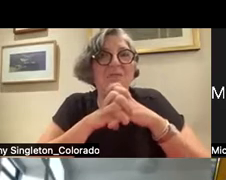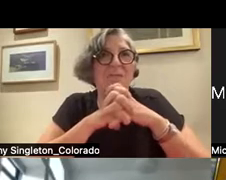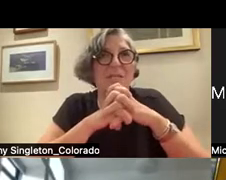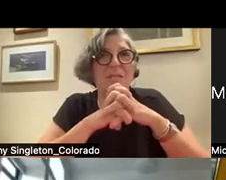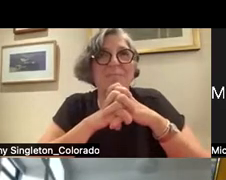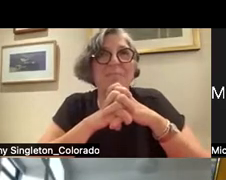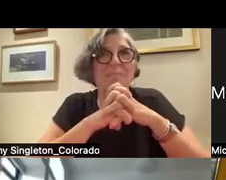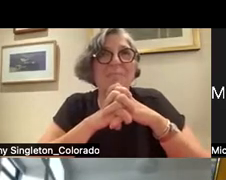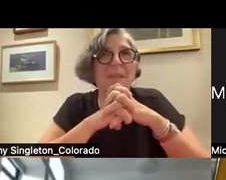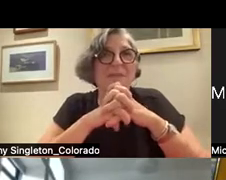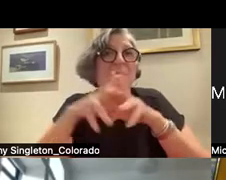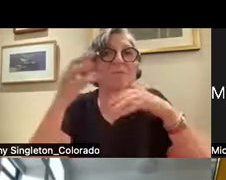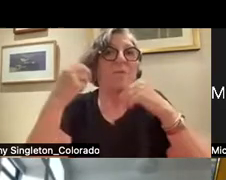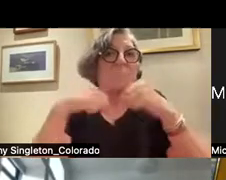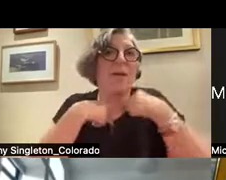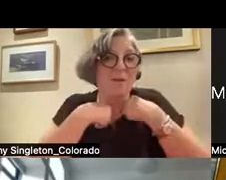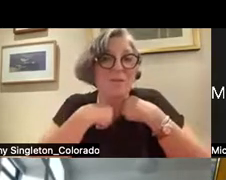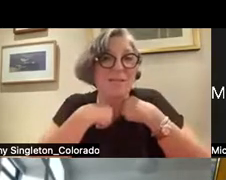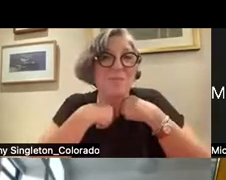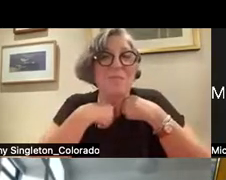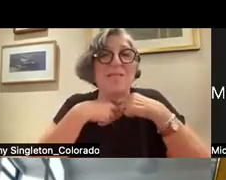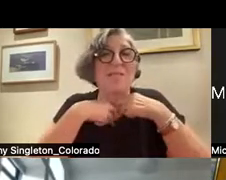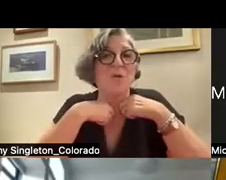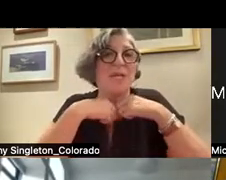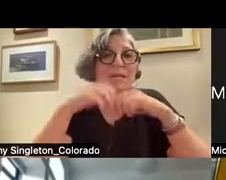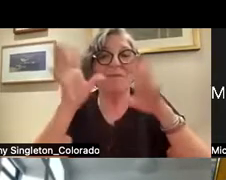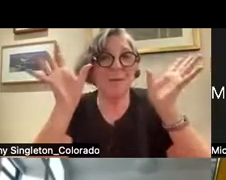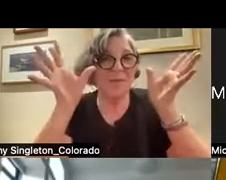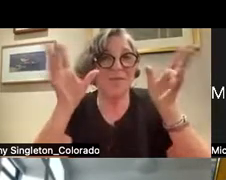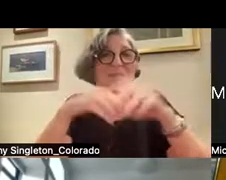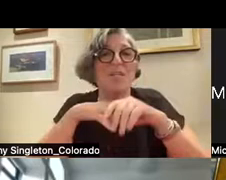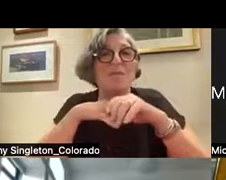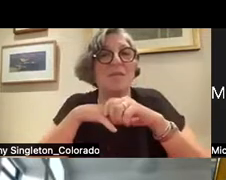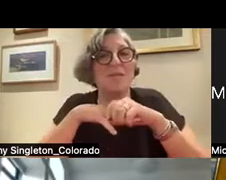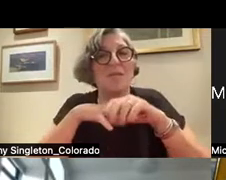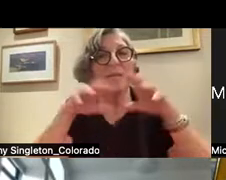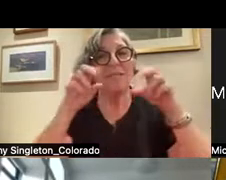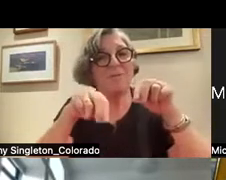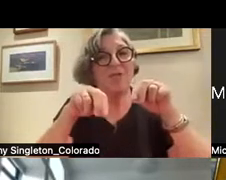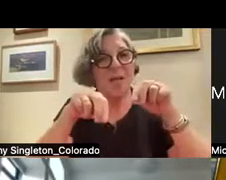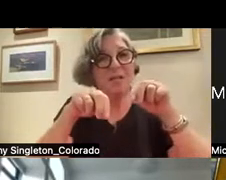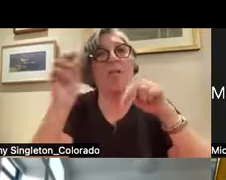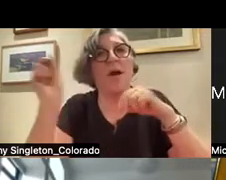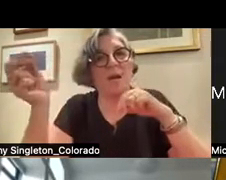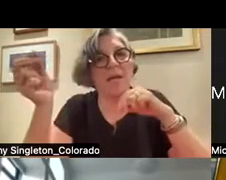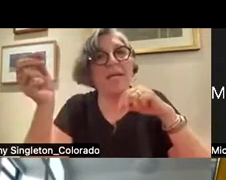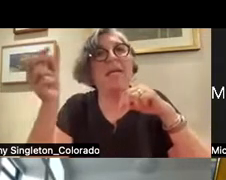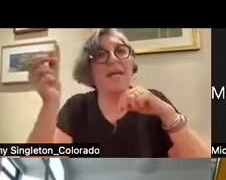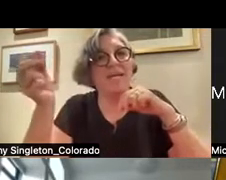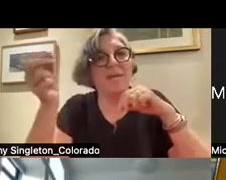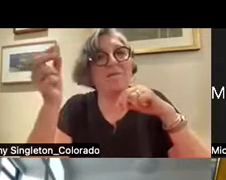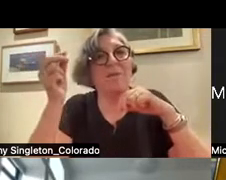very interesting. So one of my earliest pieces of work, it was my dissertation. It was on a deaf child